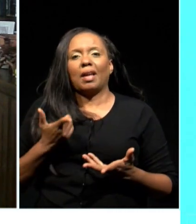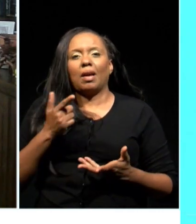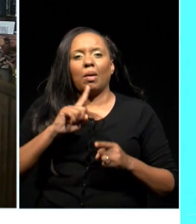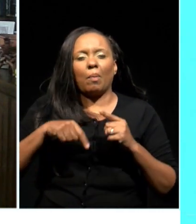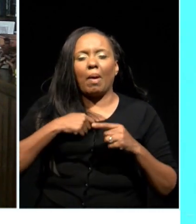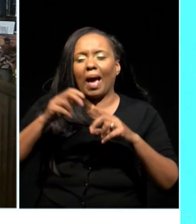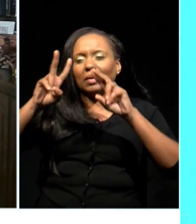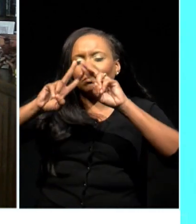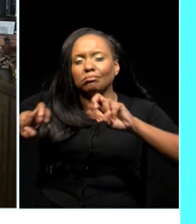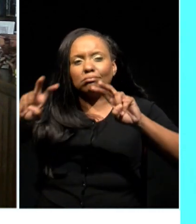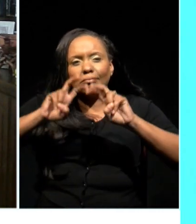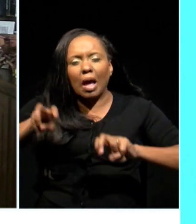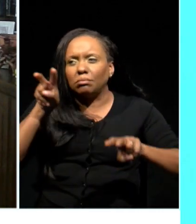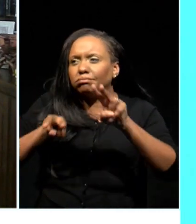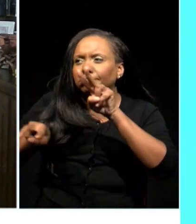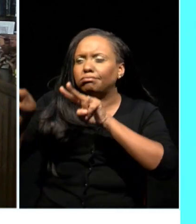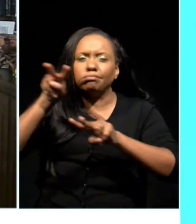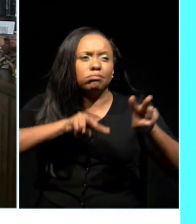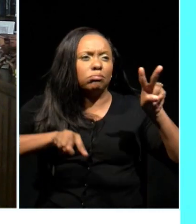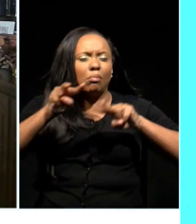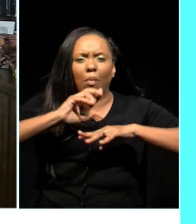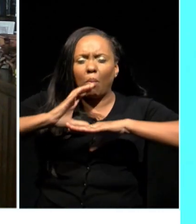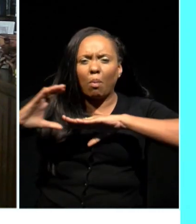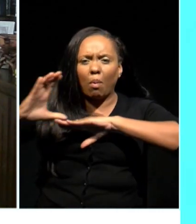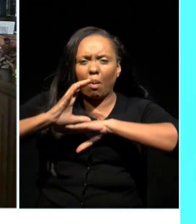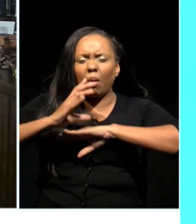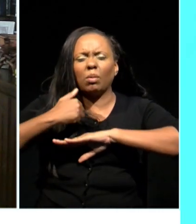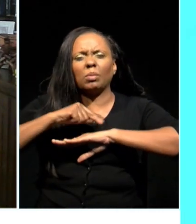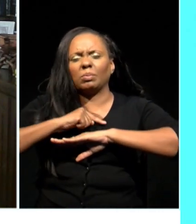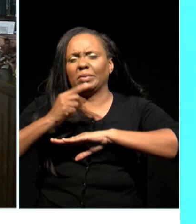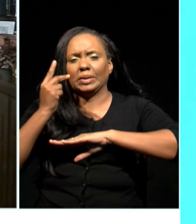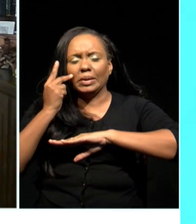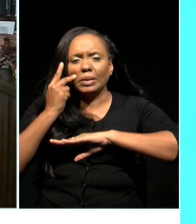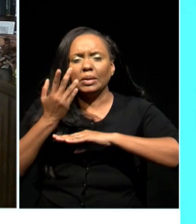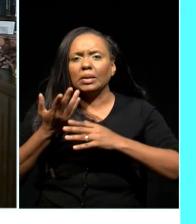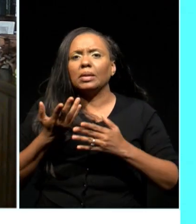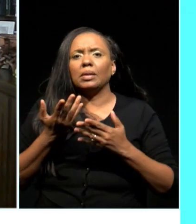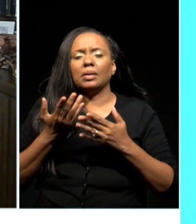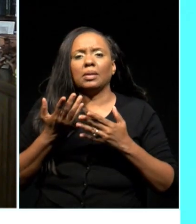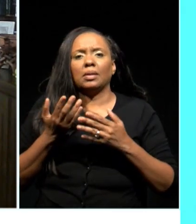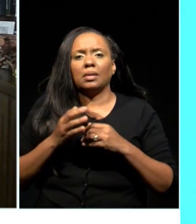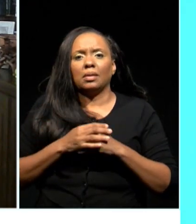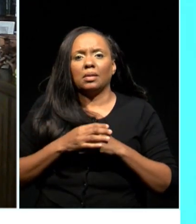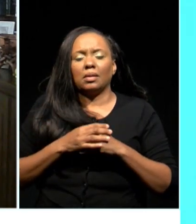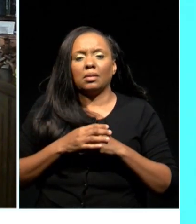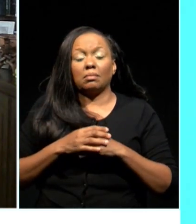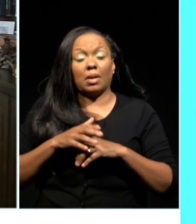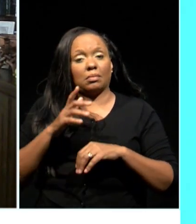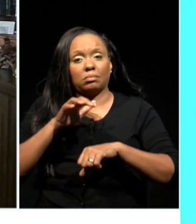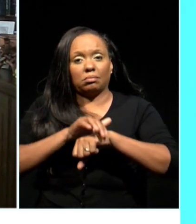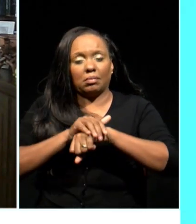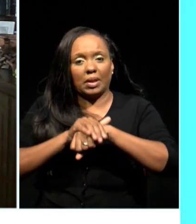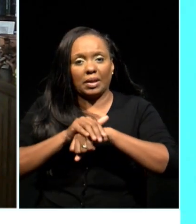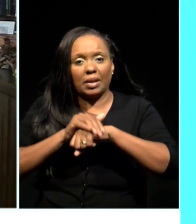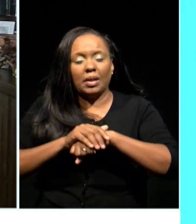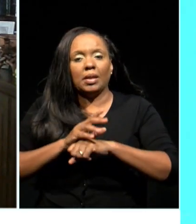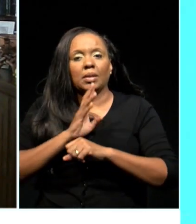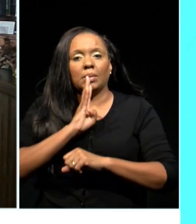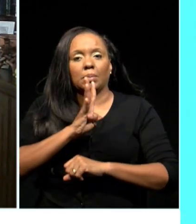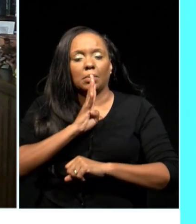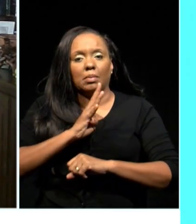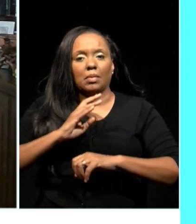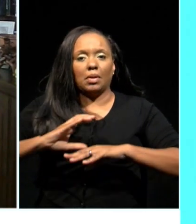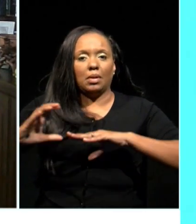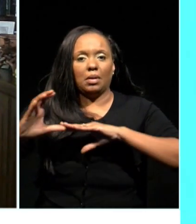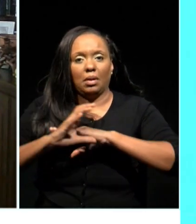at the Caribbean, we do see a movement in terms of the English-speaking Caribbean, where prime ministers have